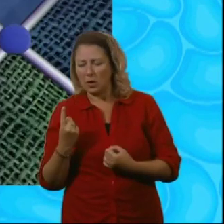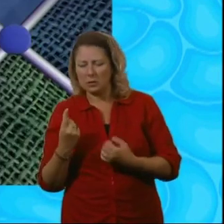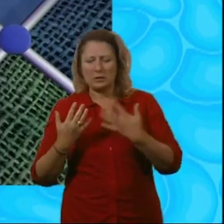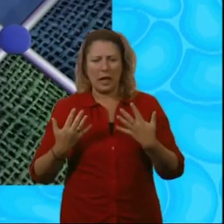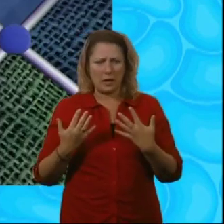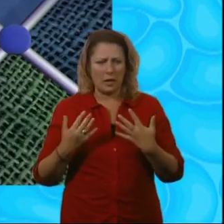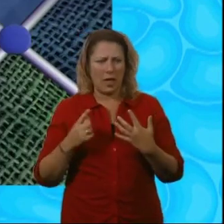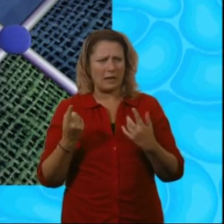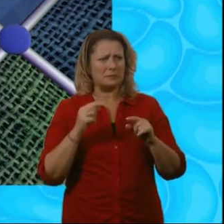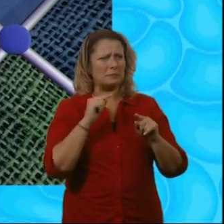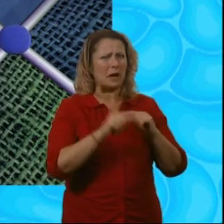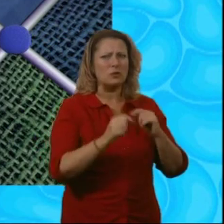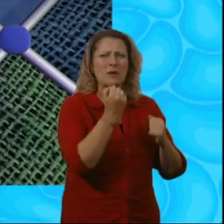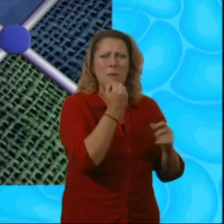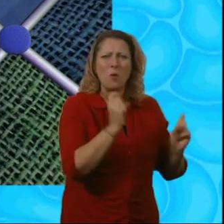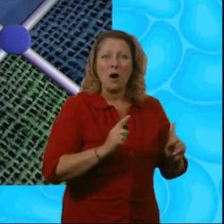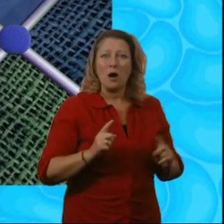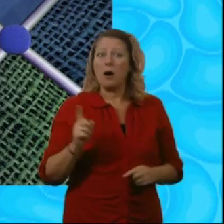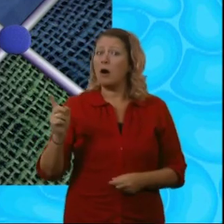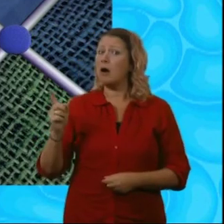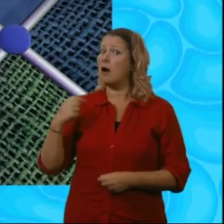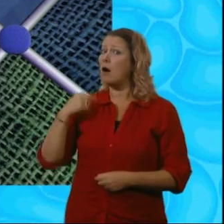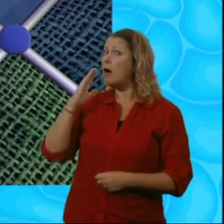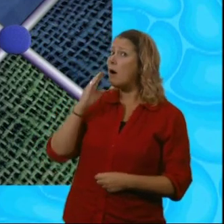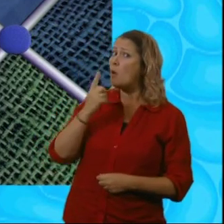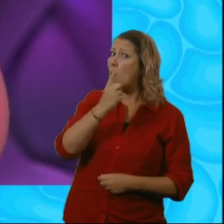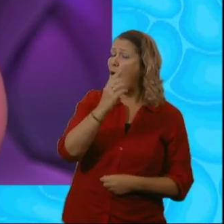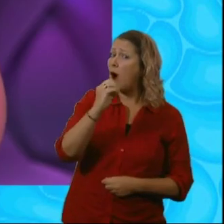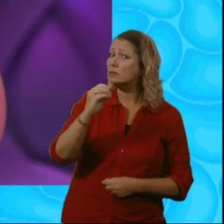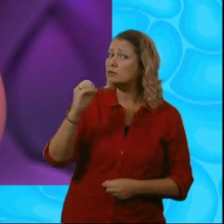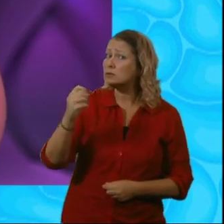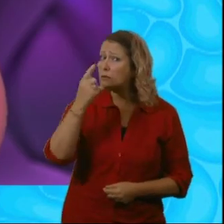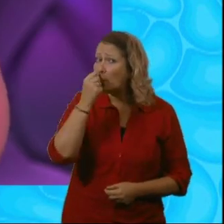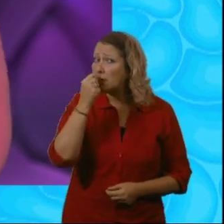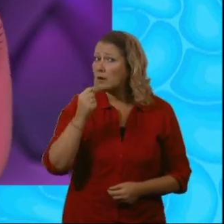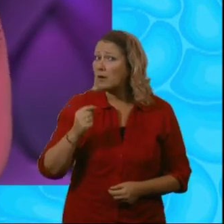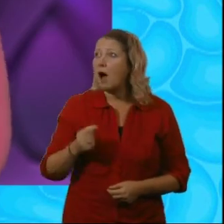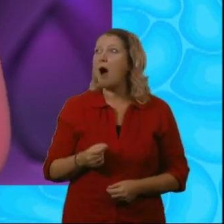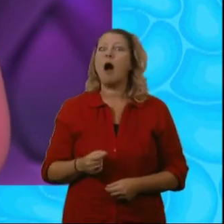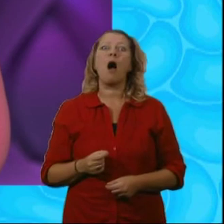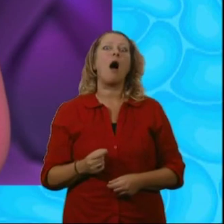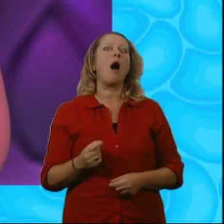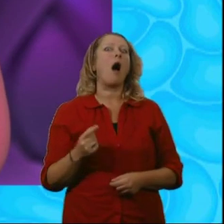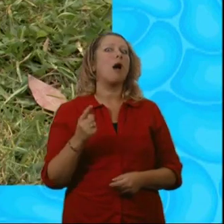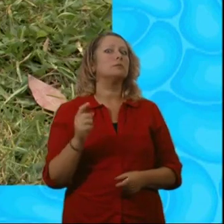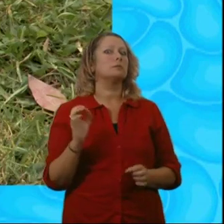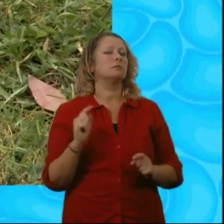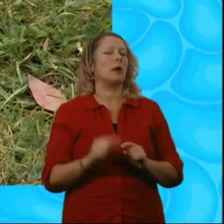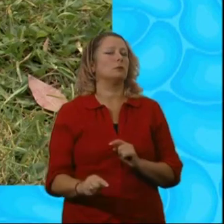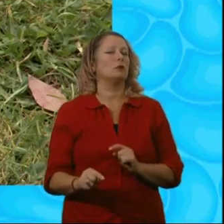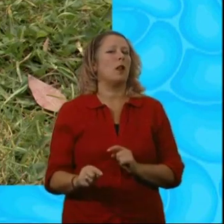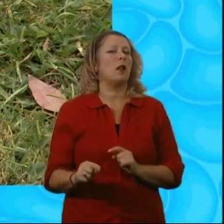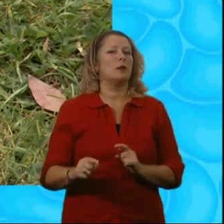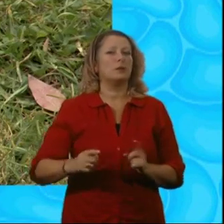I'm not sure, but I've heard a number called 100. That sounds like a special number. OK,